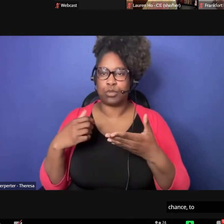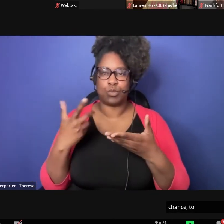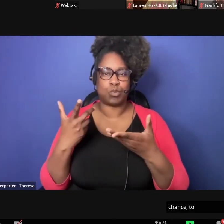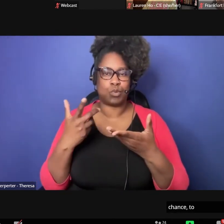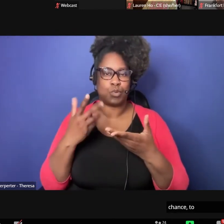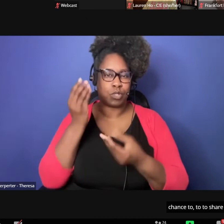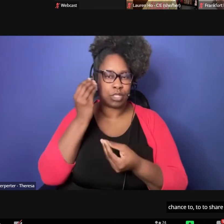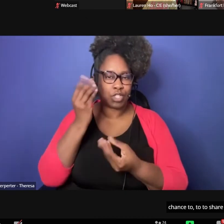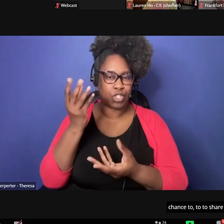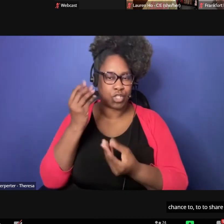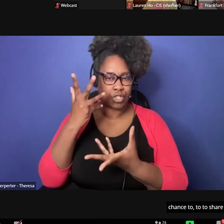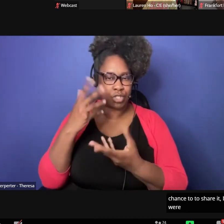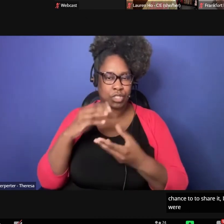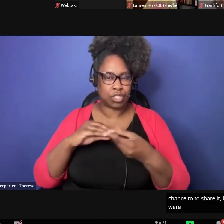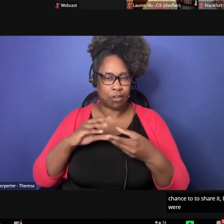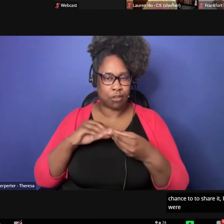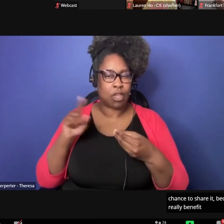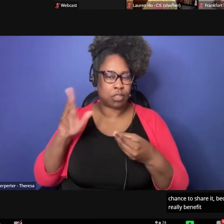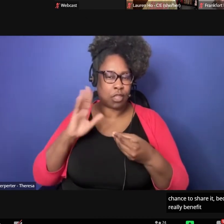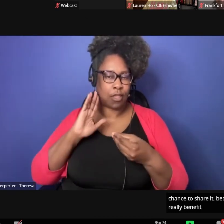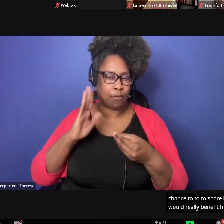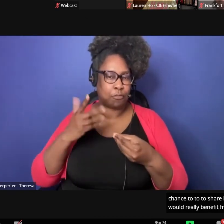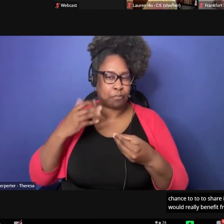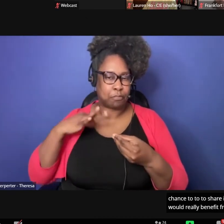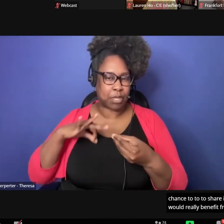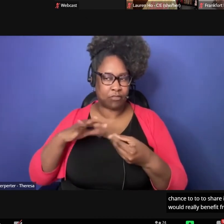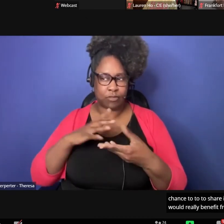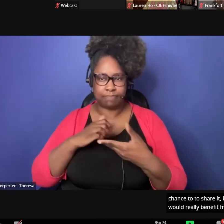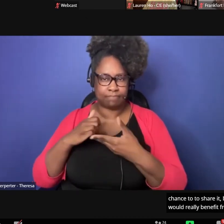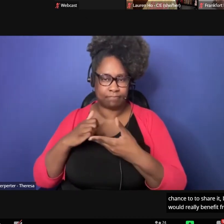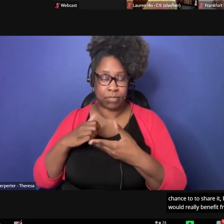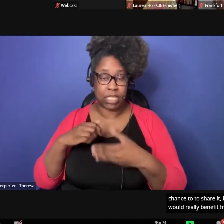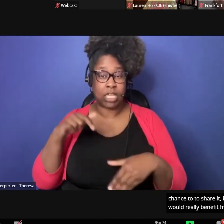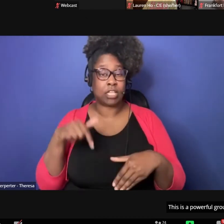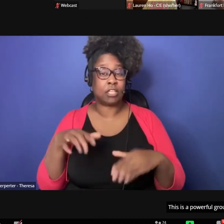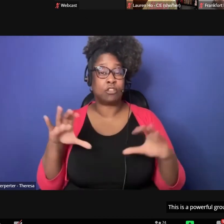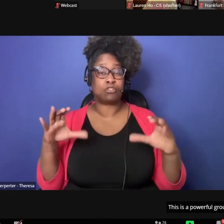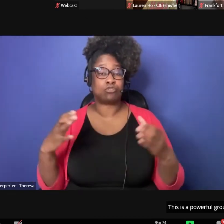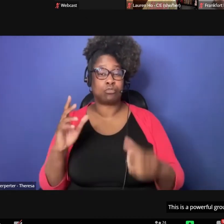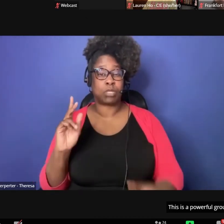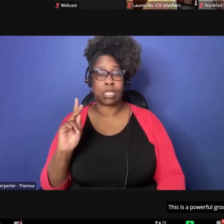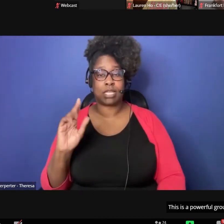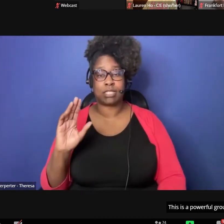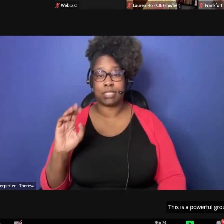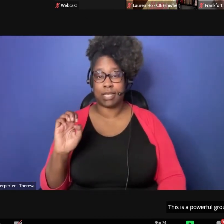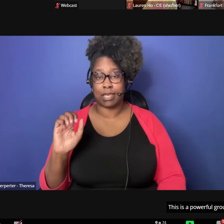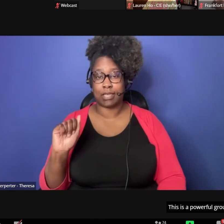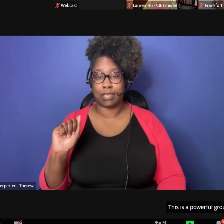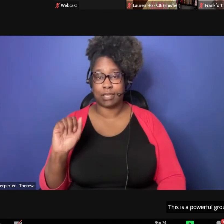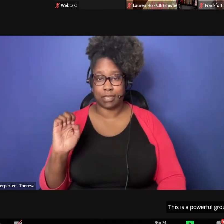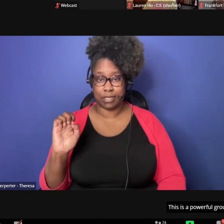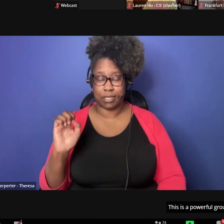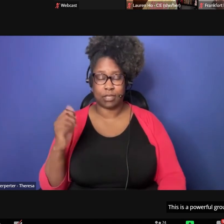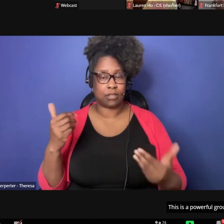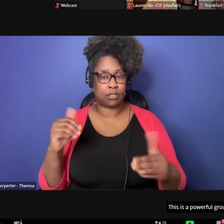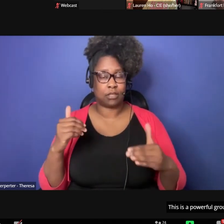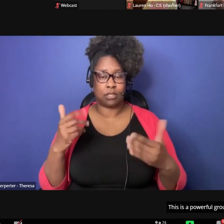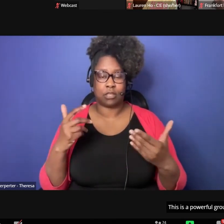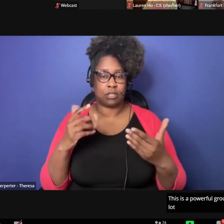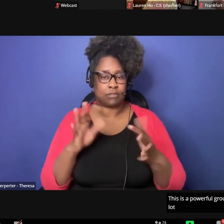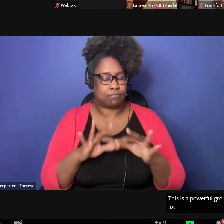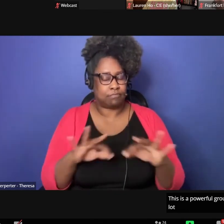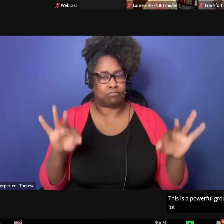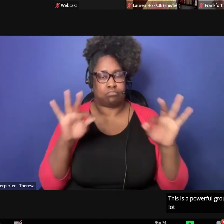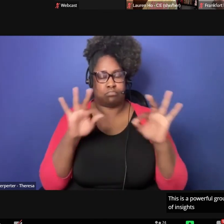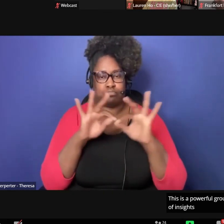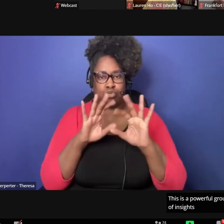share it, because I know that they would really benefit from it. This is a powerful group, KCAE, that is really has a lot of